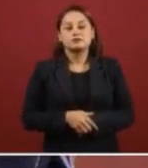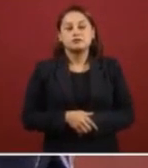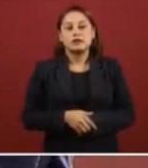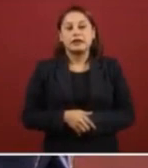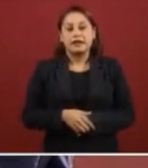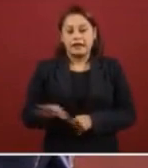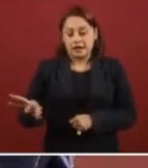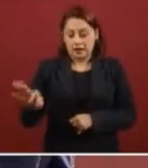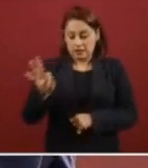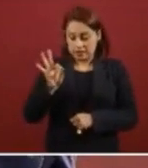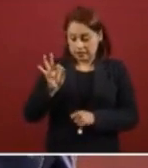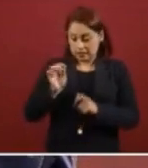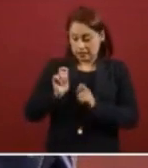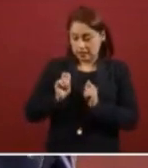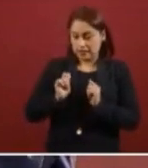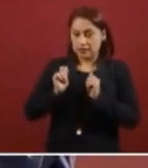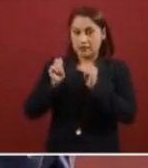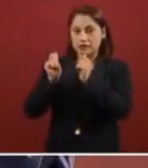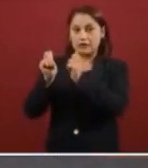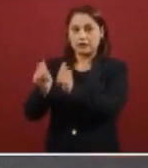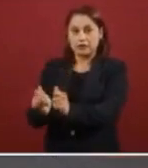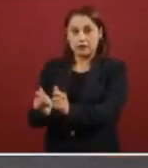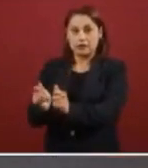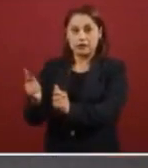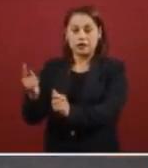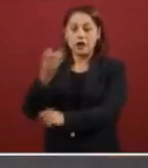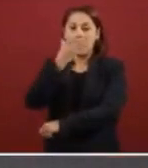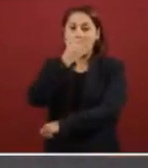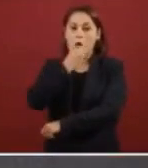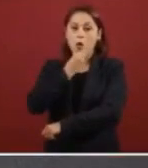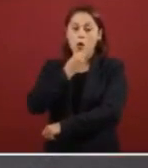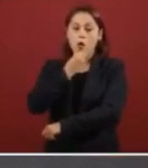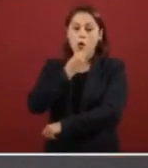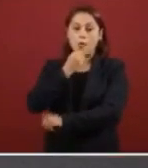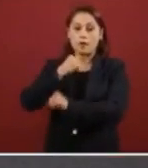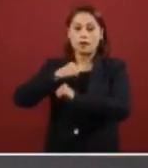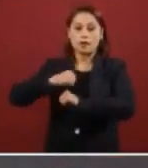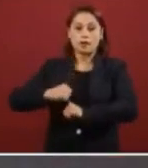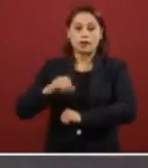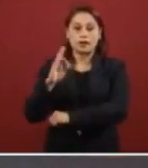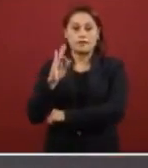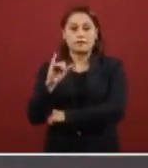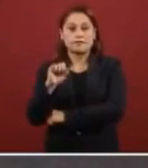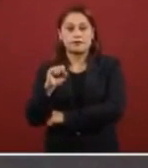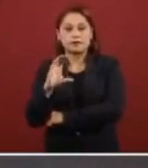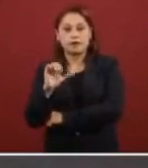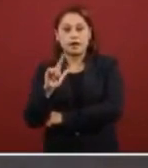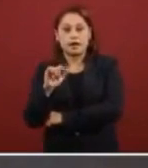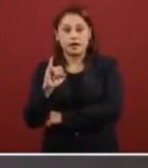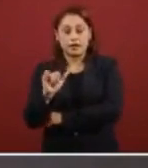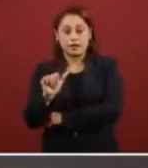that it is a designation of the district attorney.